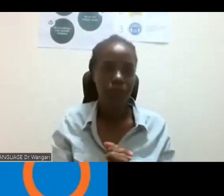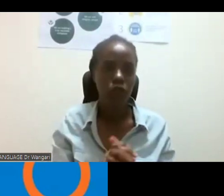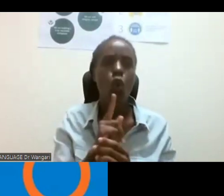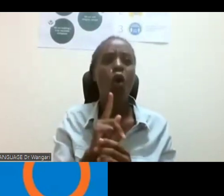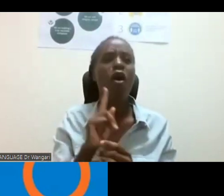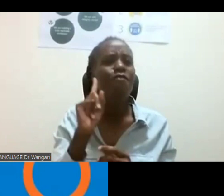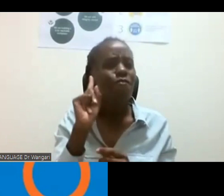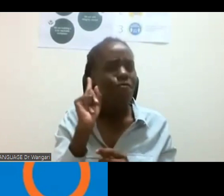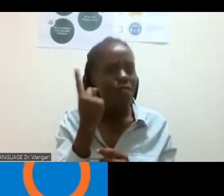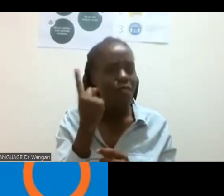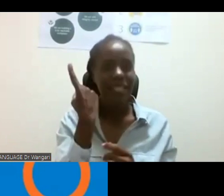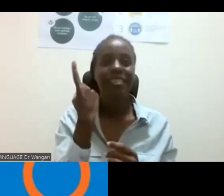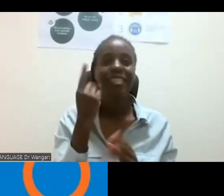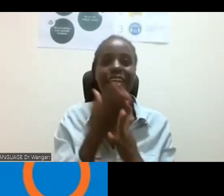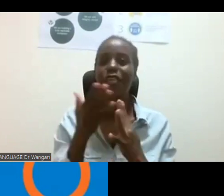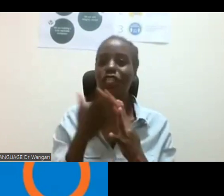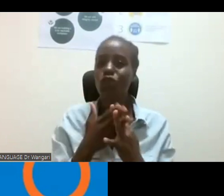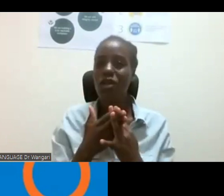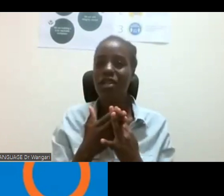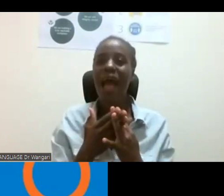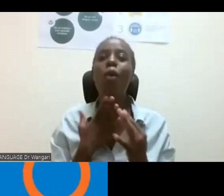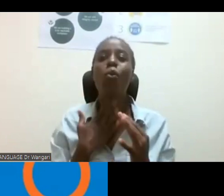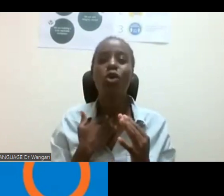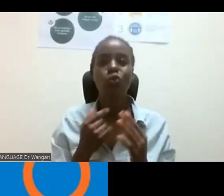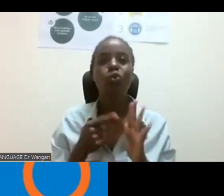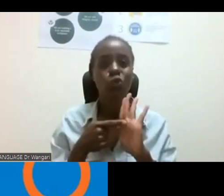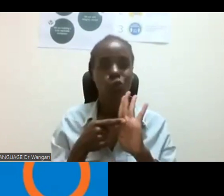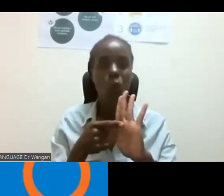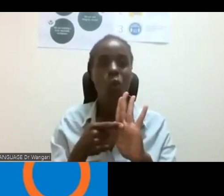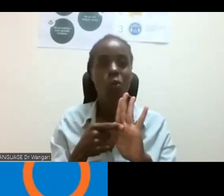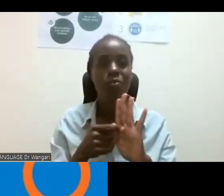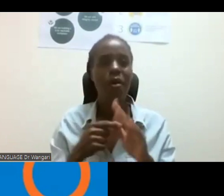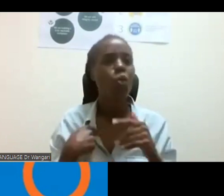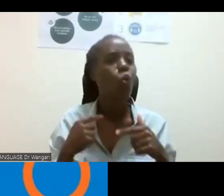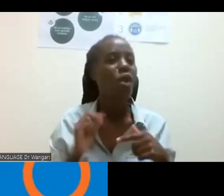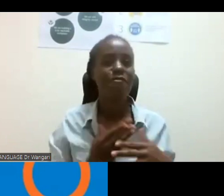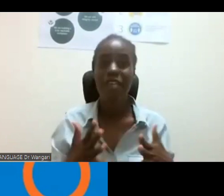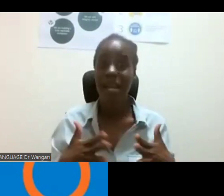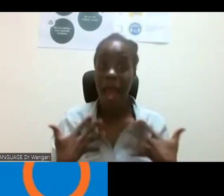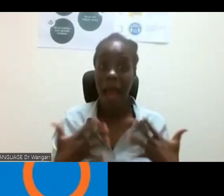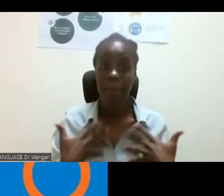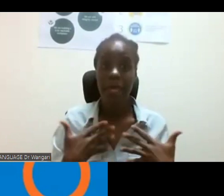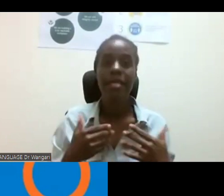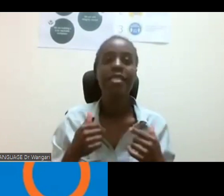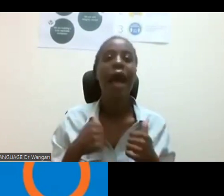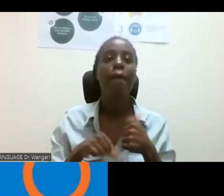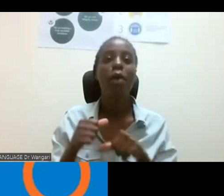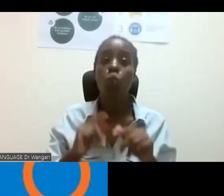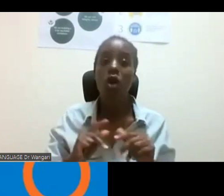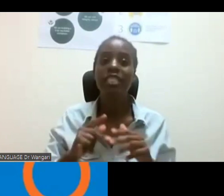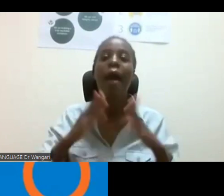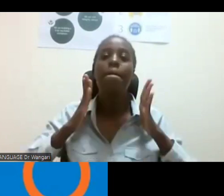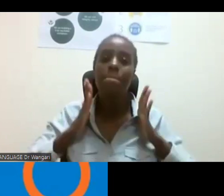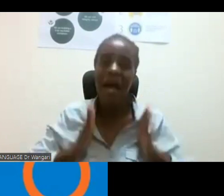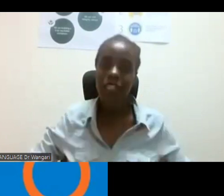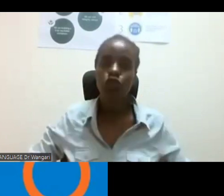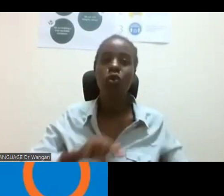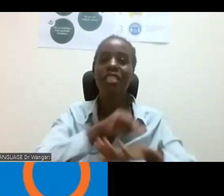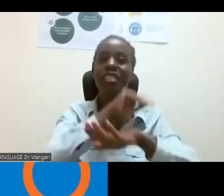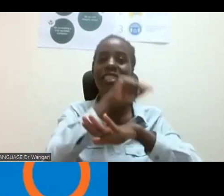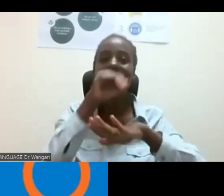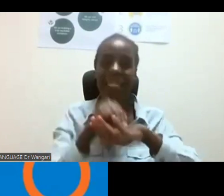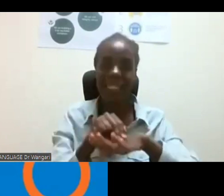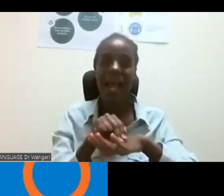really excited about, and I know some people are already using, is our person-centered communication for FGM prevention